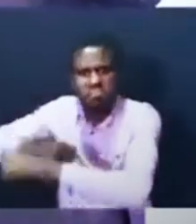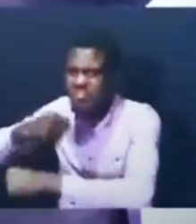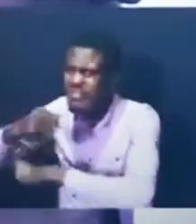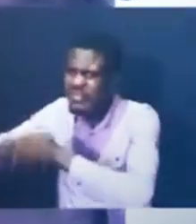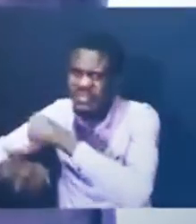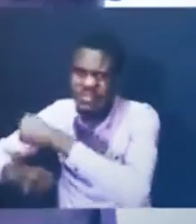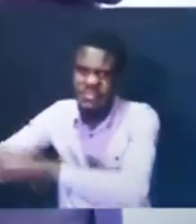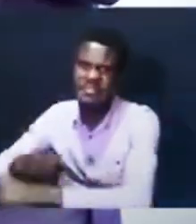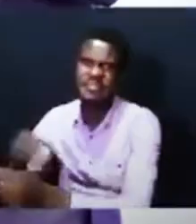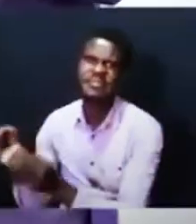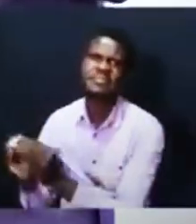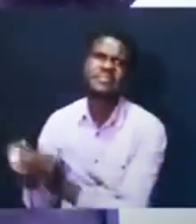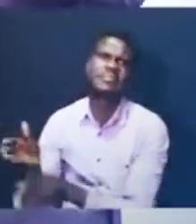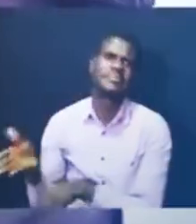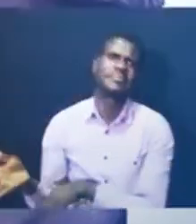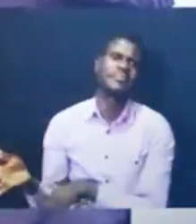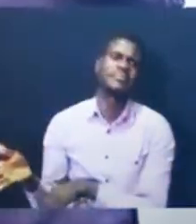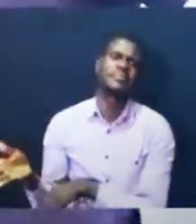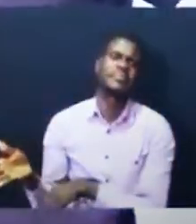suffers.